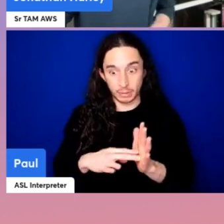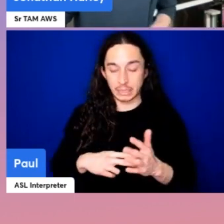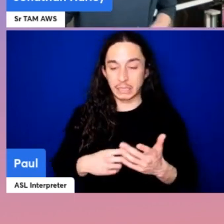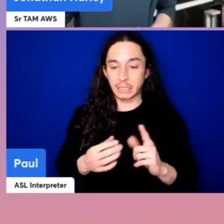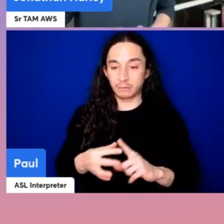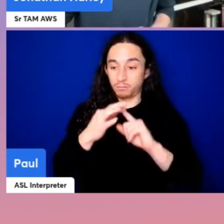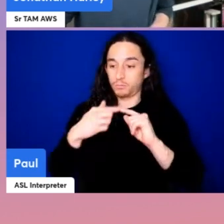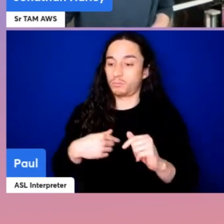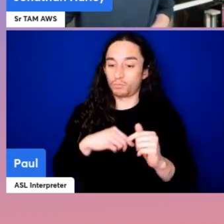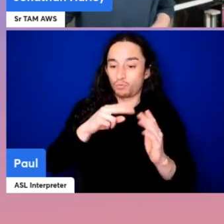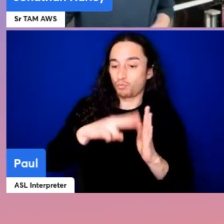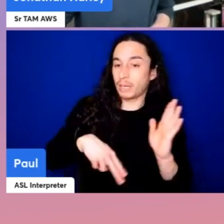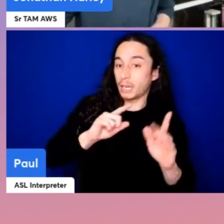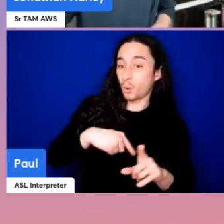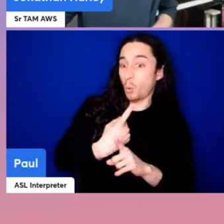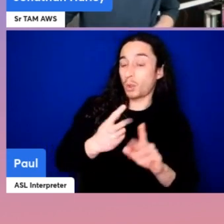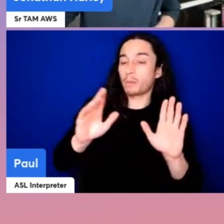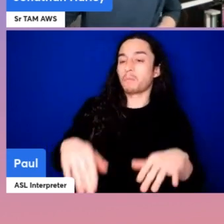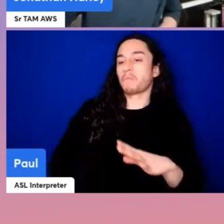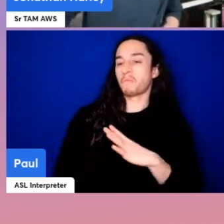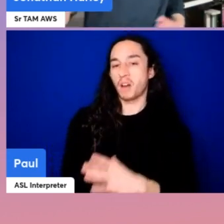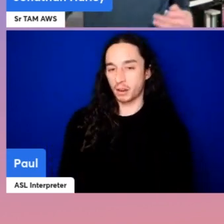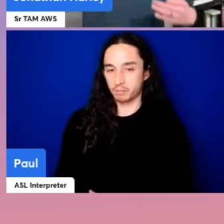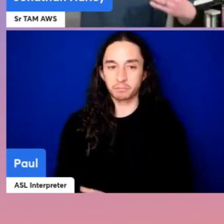read-only is fine, so we definitely want to scope that way.